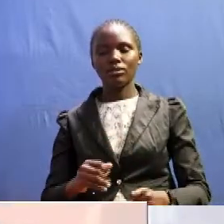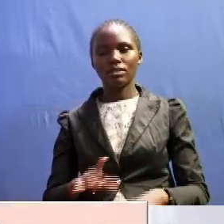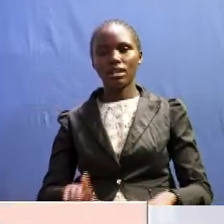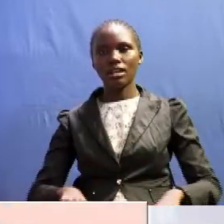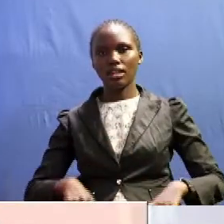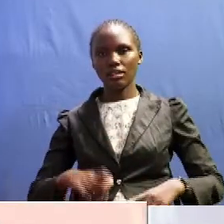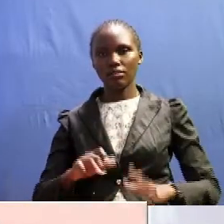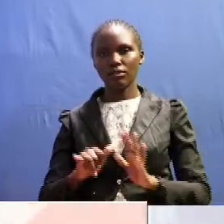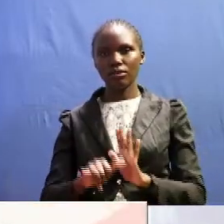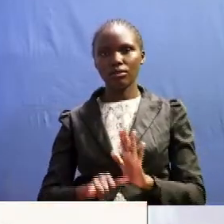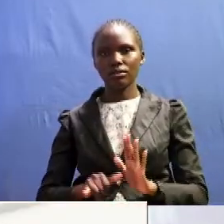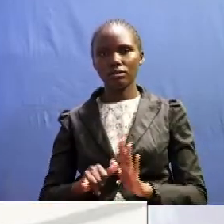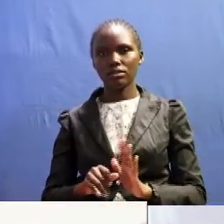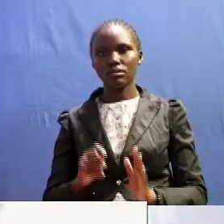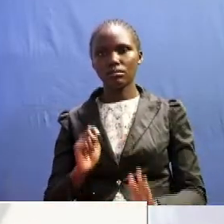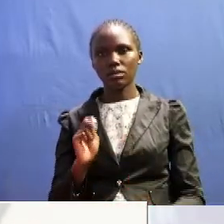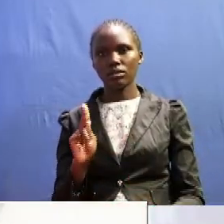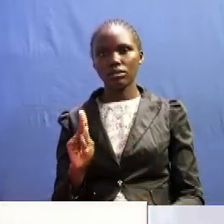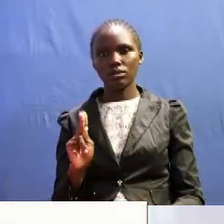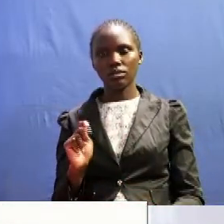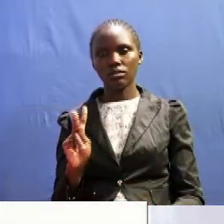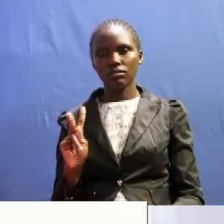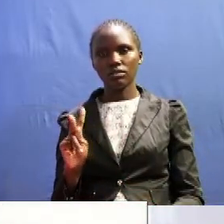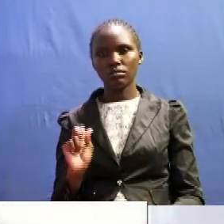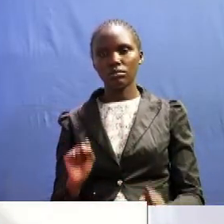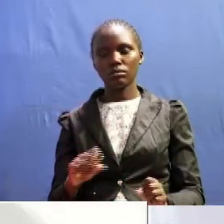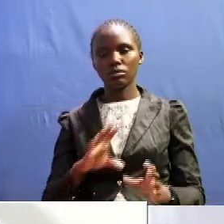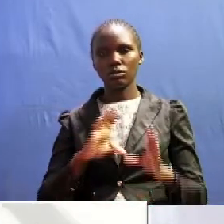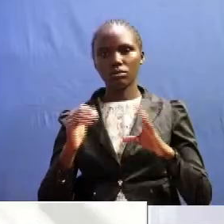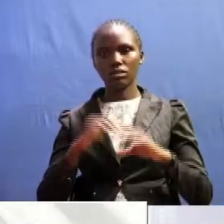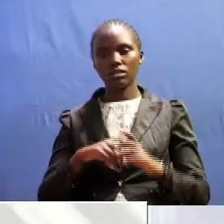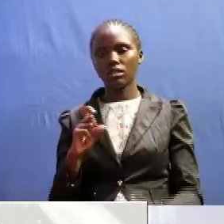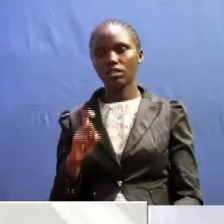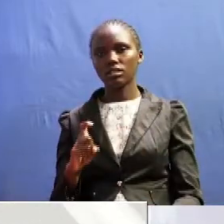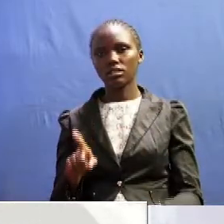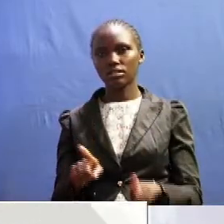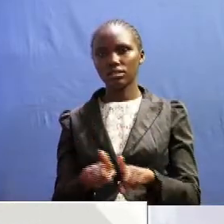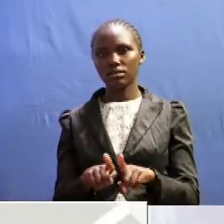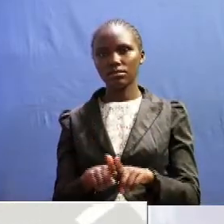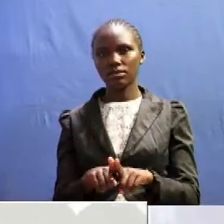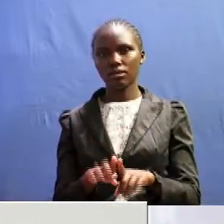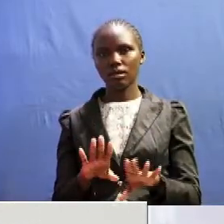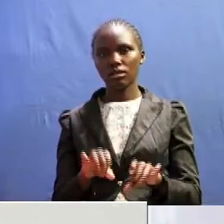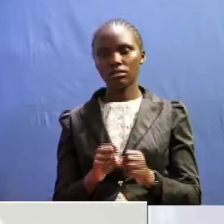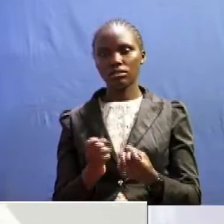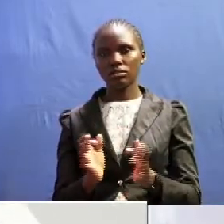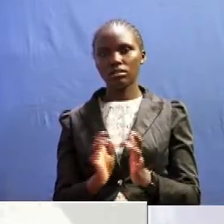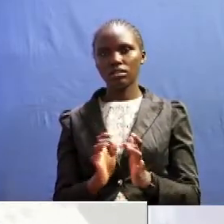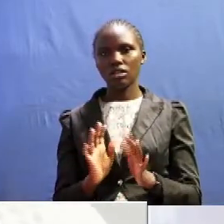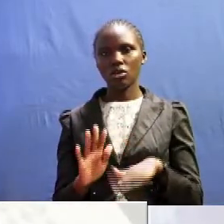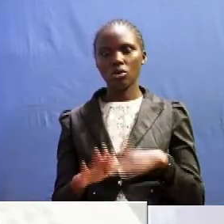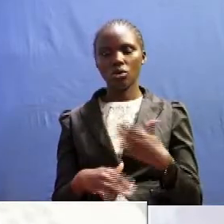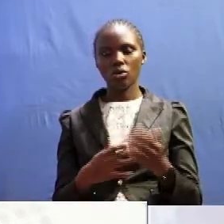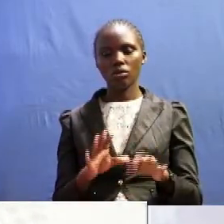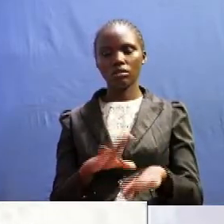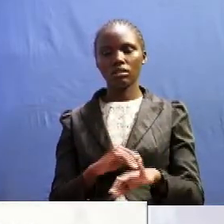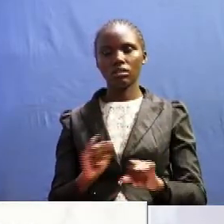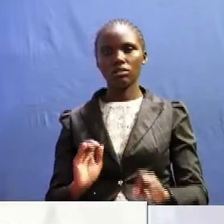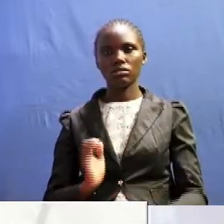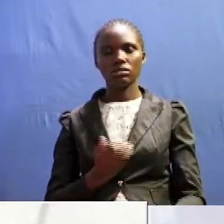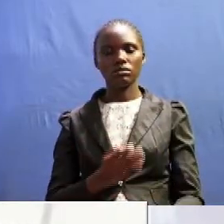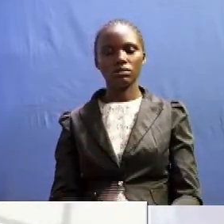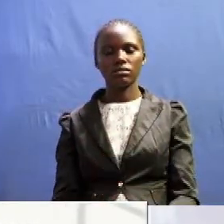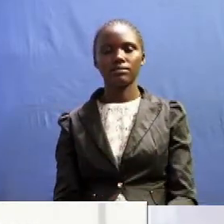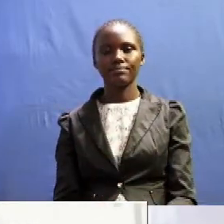live on YouTube at KUTV News Kenya. You can also interact with us on X at KUTV_Kenya and at Anyango